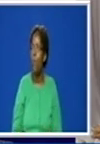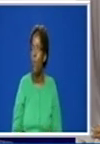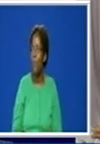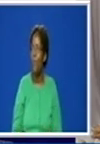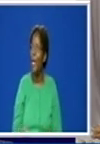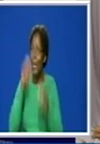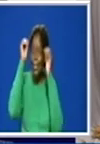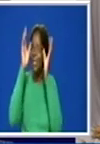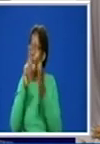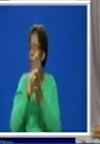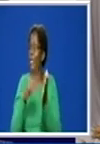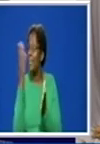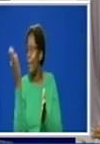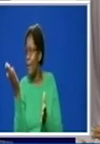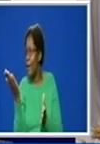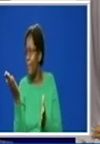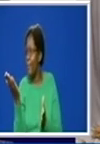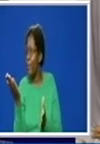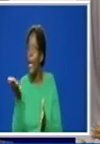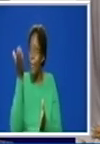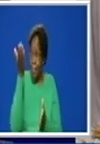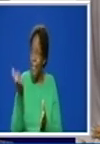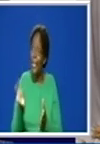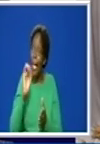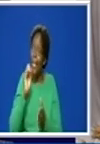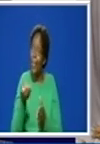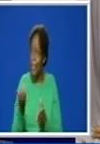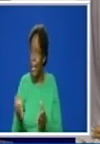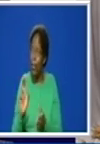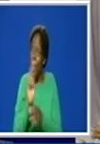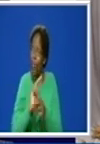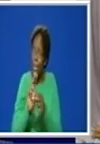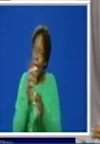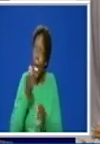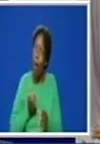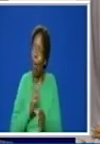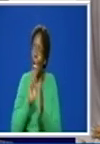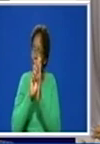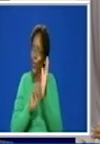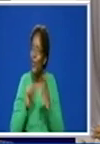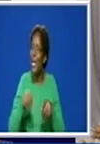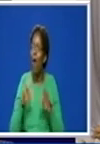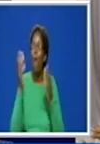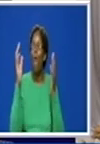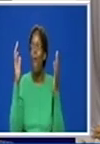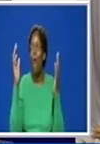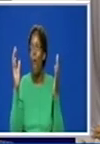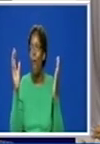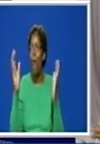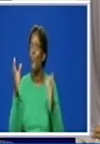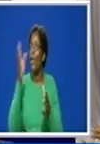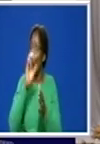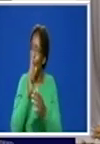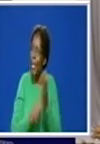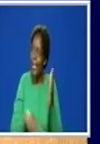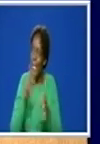Teacher, what's in the box? Oh, these are the items that we are going to use in our lesson today. Oh, yay! What's our lesson